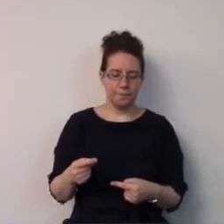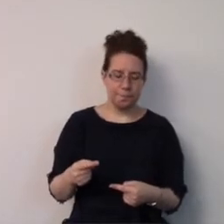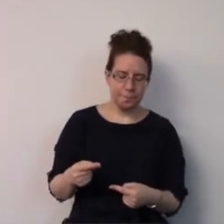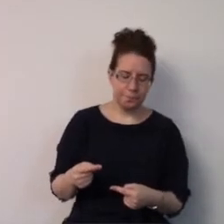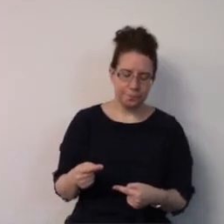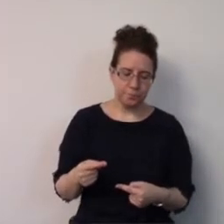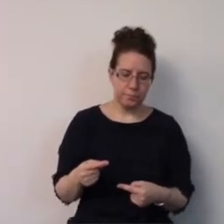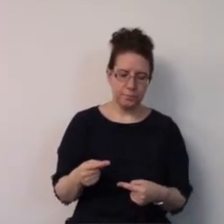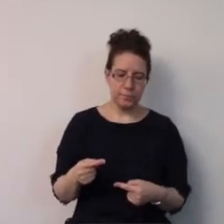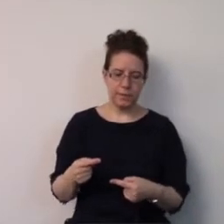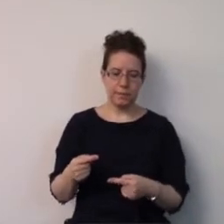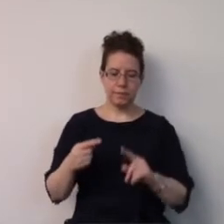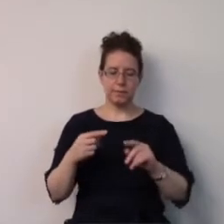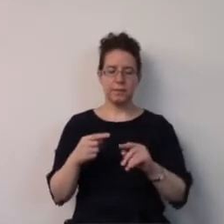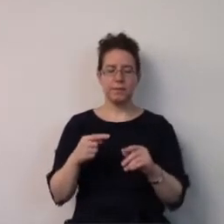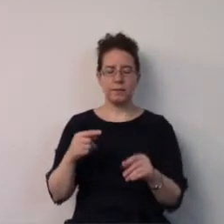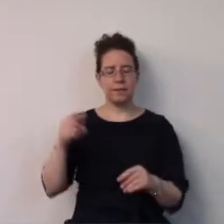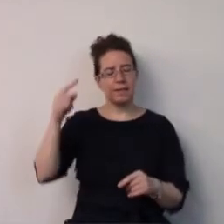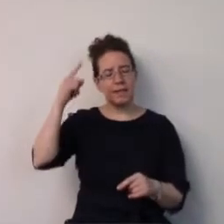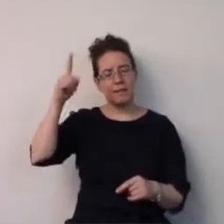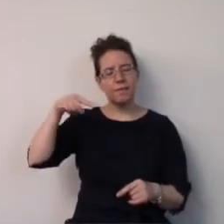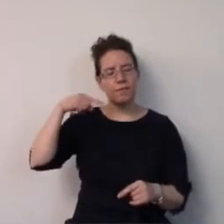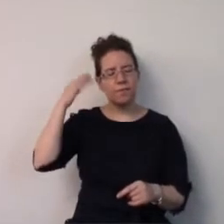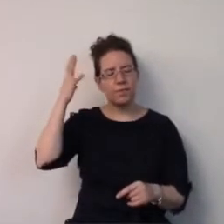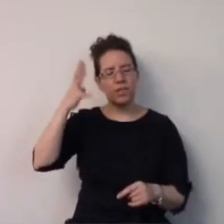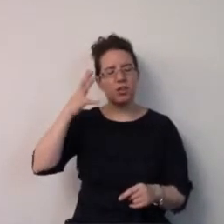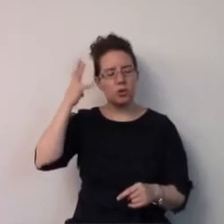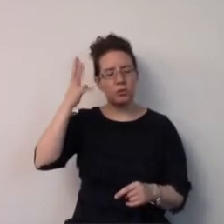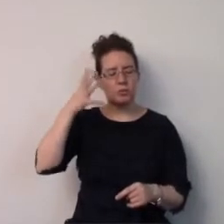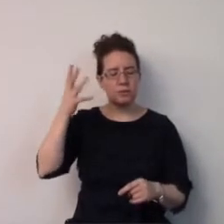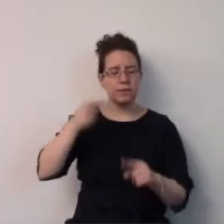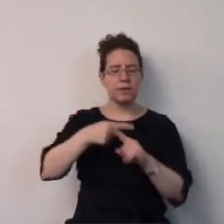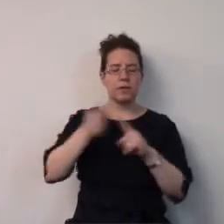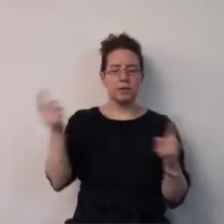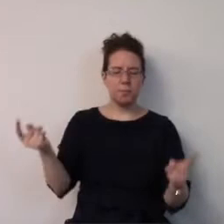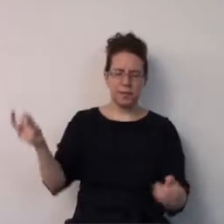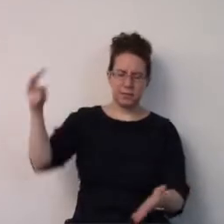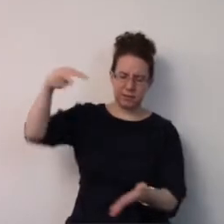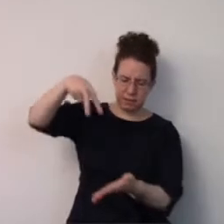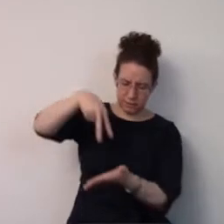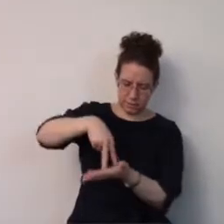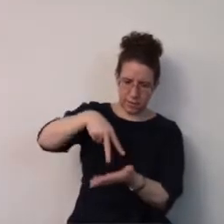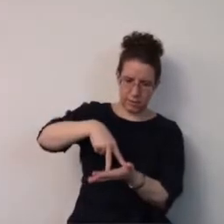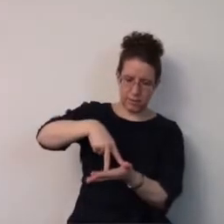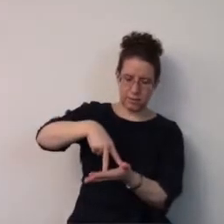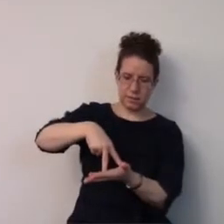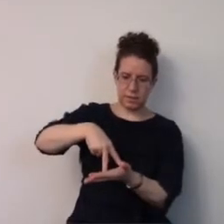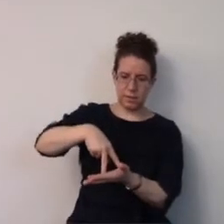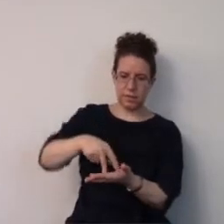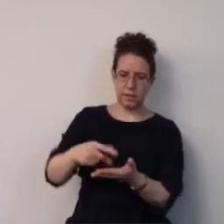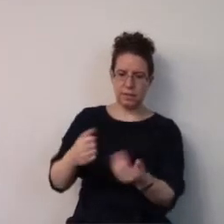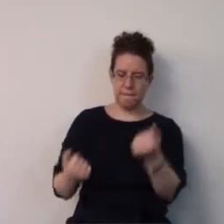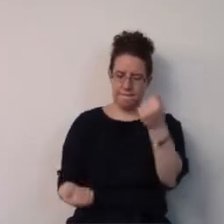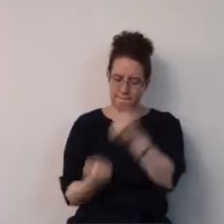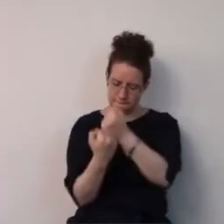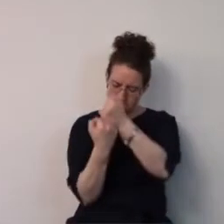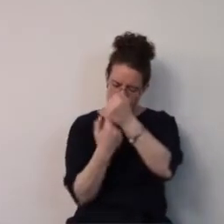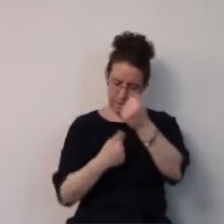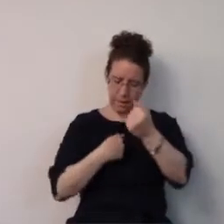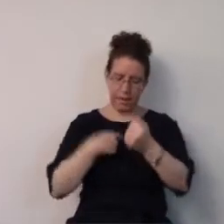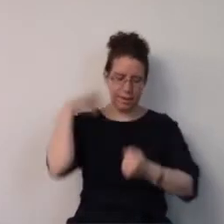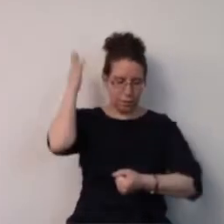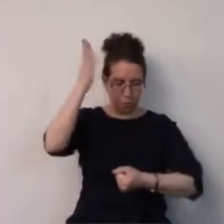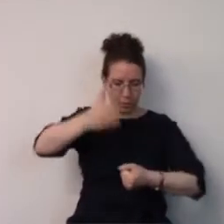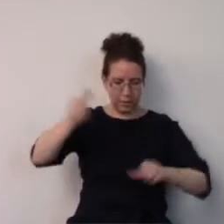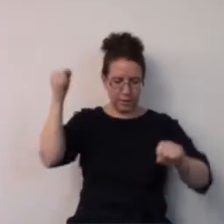Amen. Hallelujah. Yes. Hallelujah. Amen. Hallelujah. Hallelujah. I am